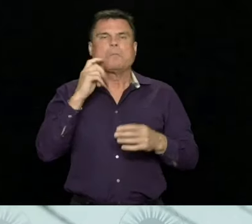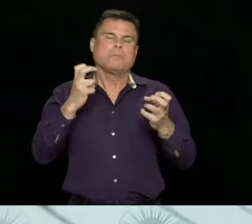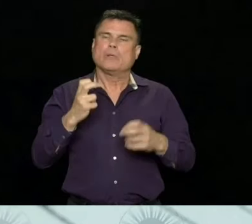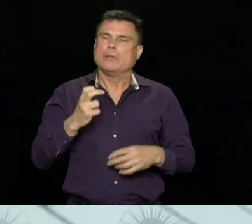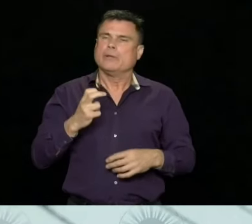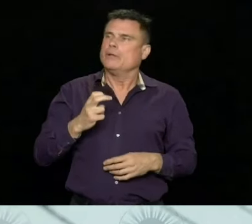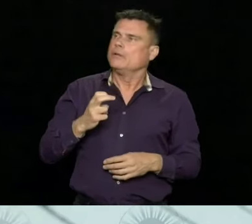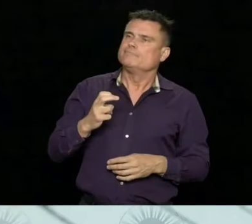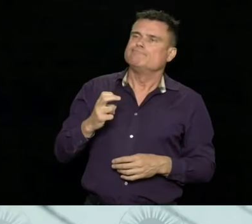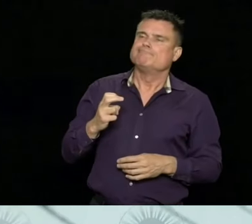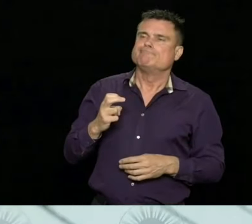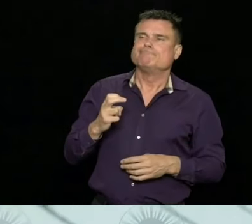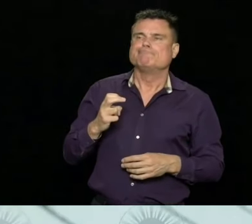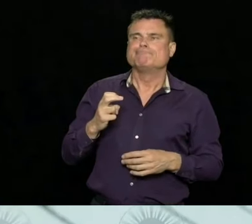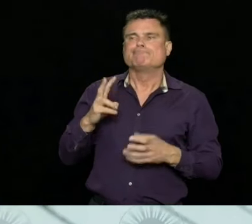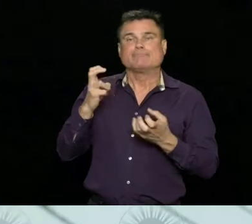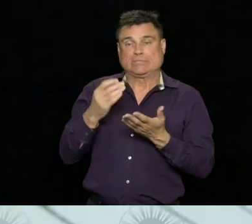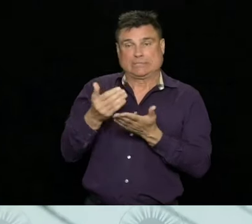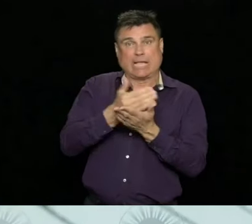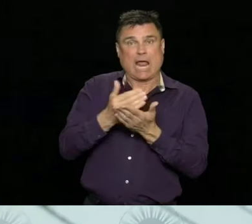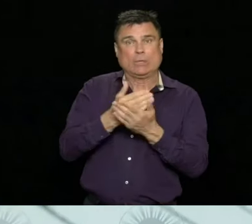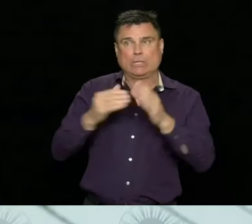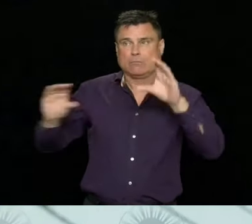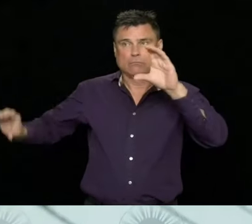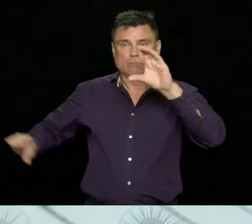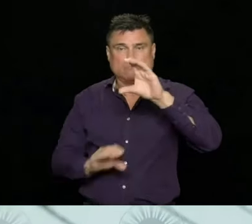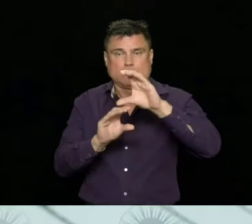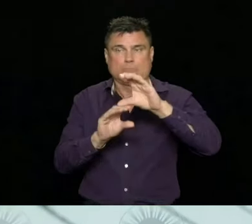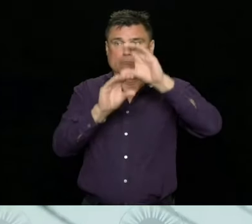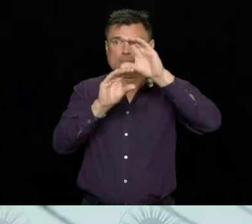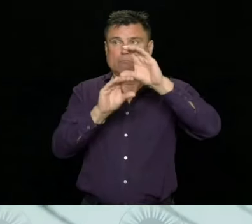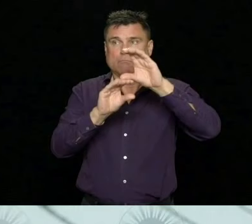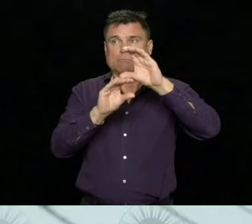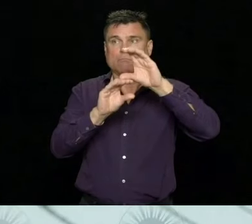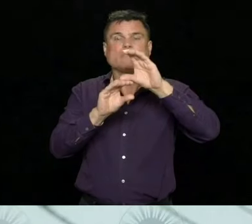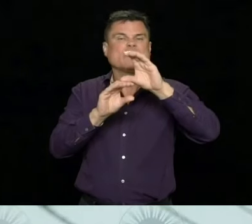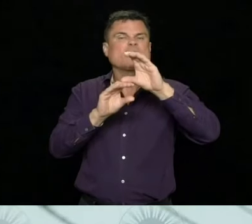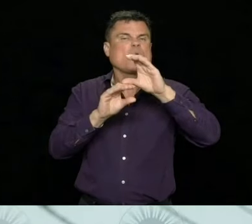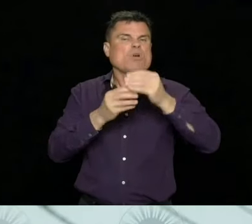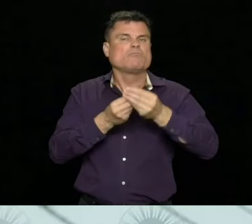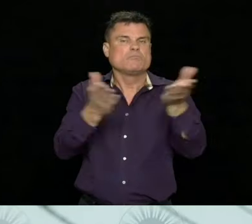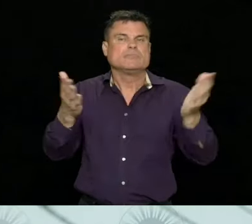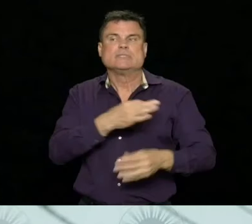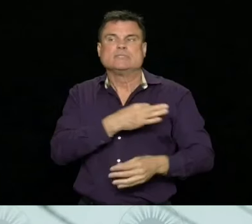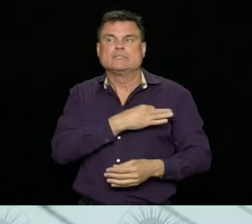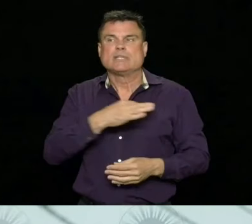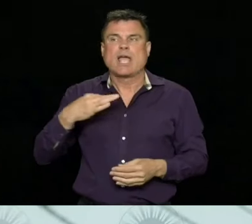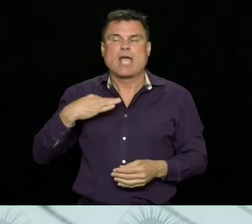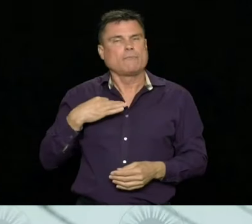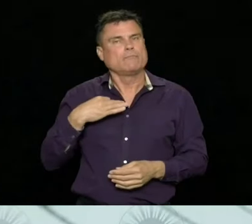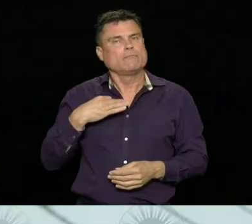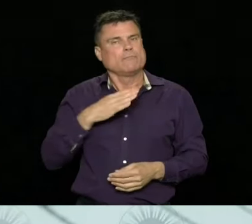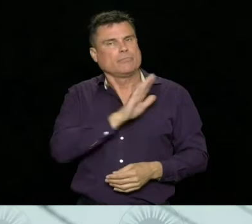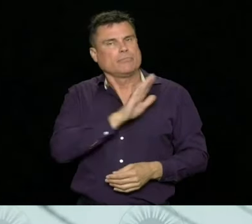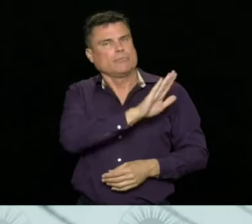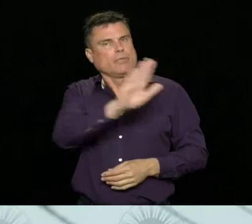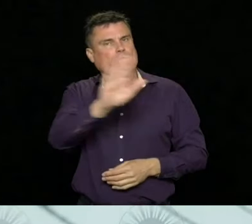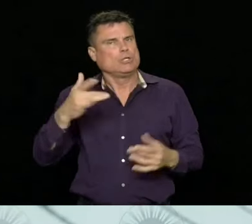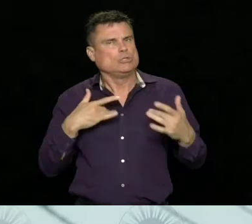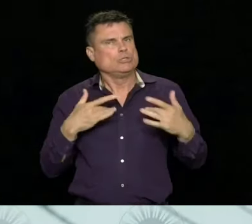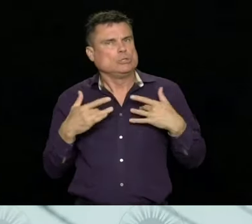salaries for them to work. So is there concerns that brought up with that? And could you comment on that?